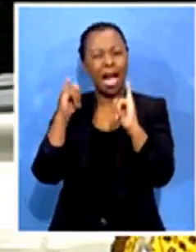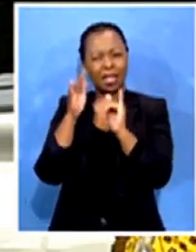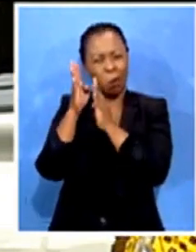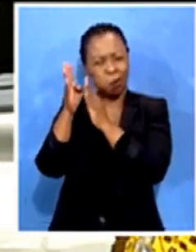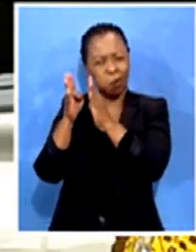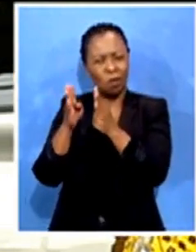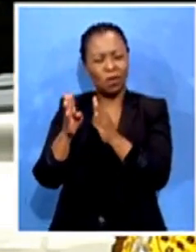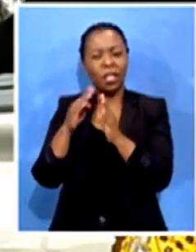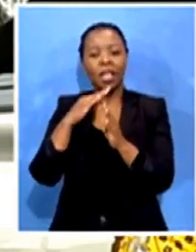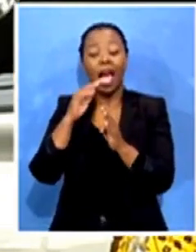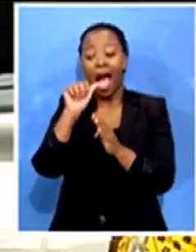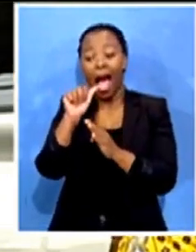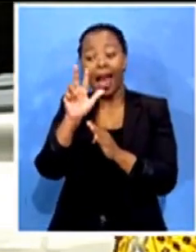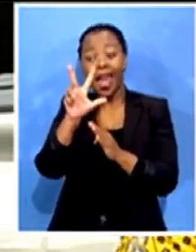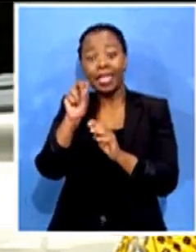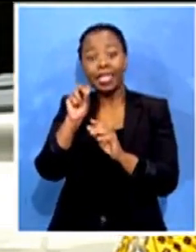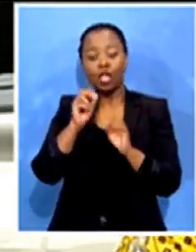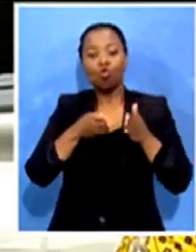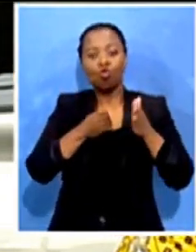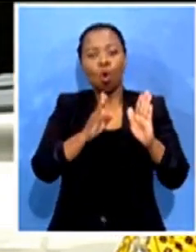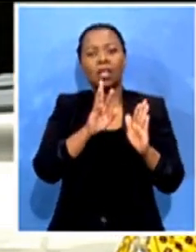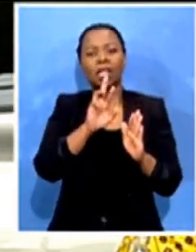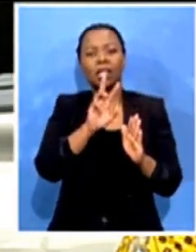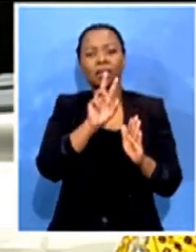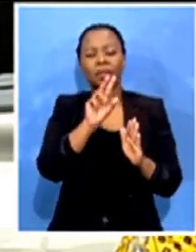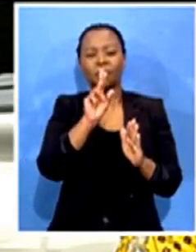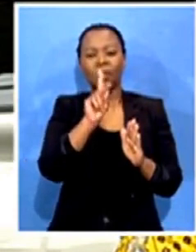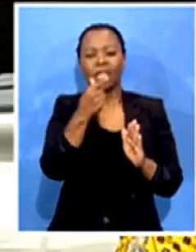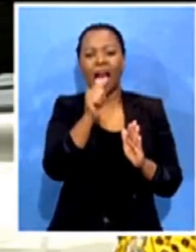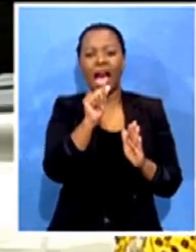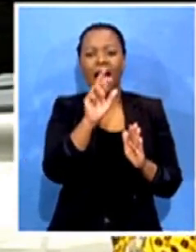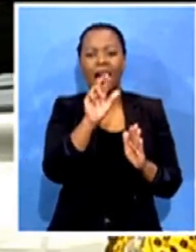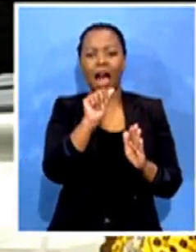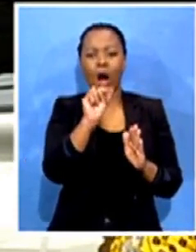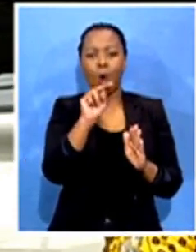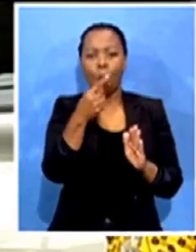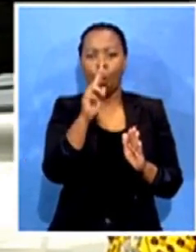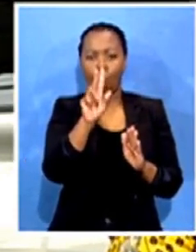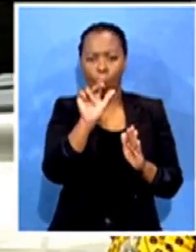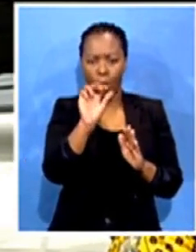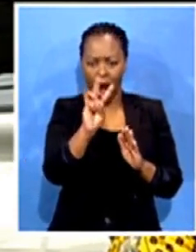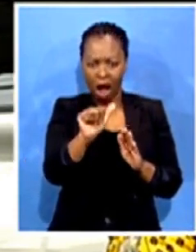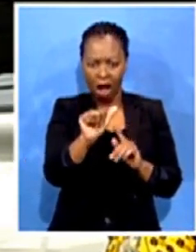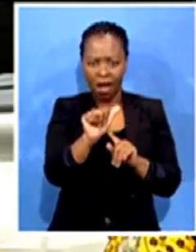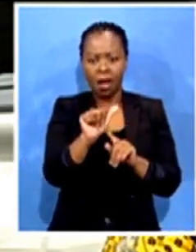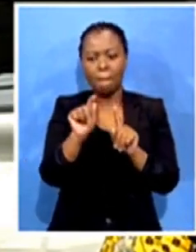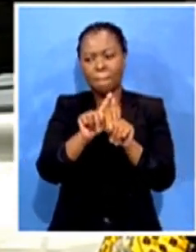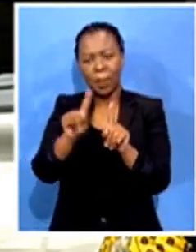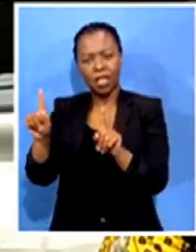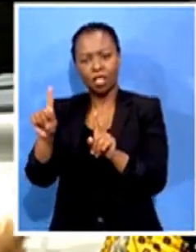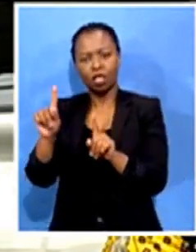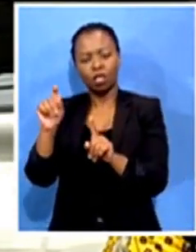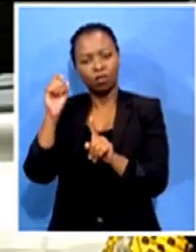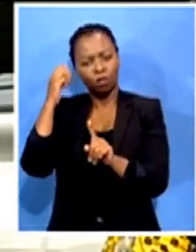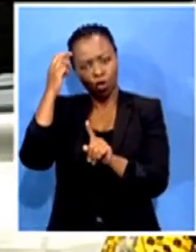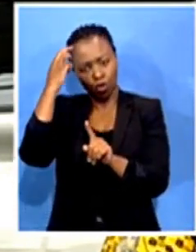Karankua Mabopane in the north, passing through Soshanguve into the CBD. We know